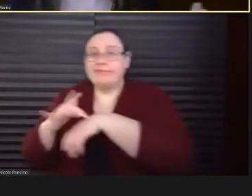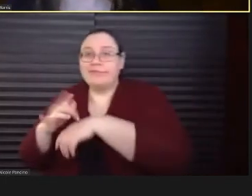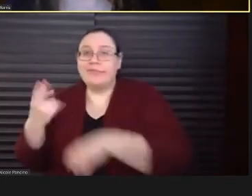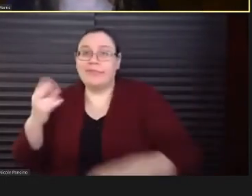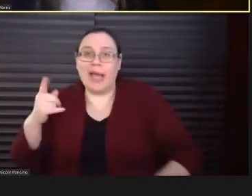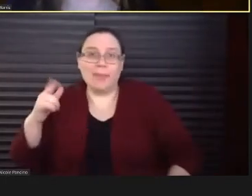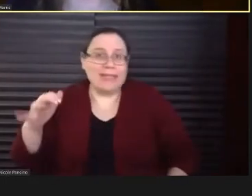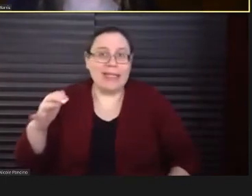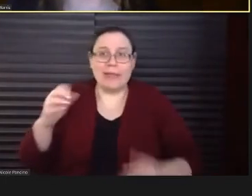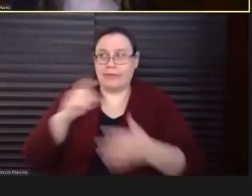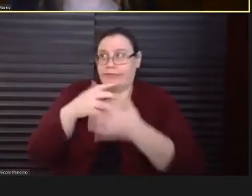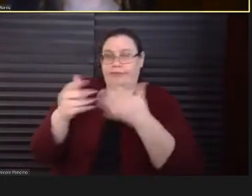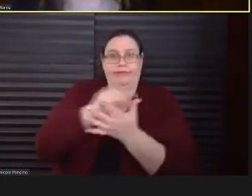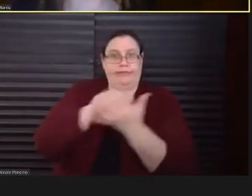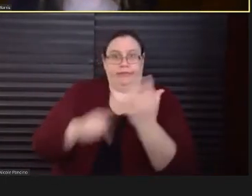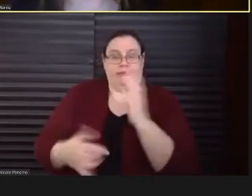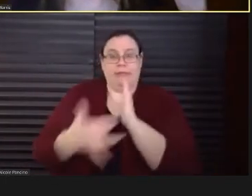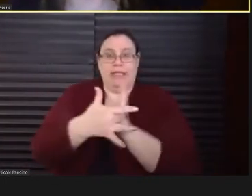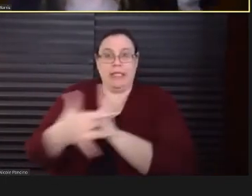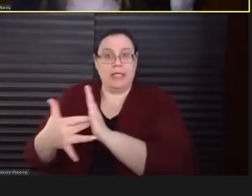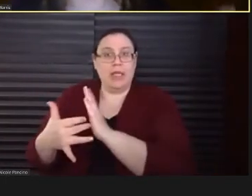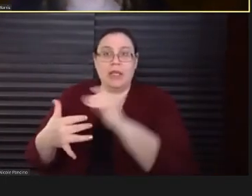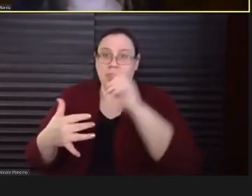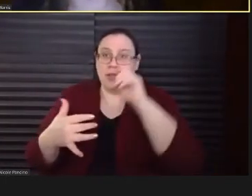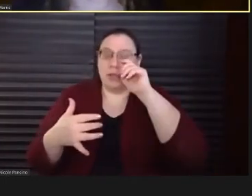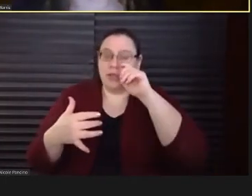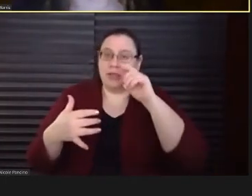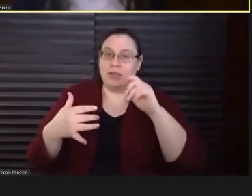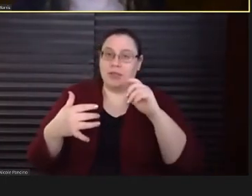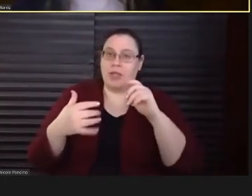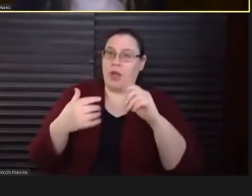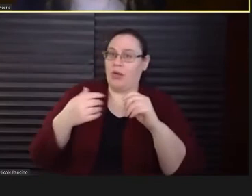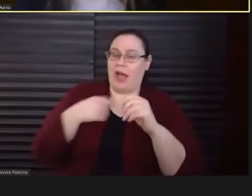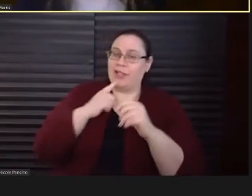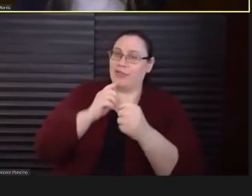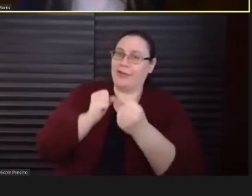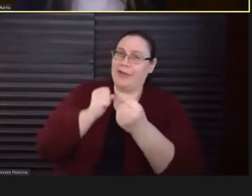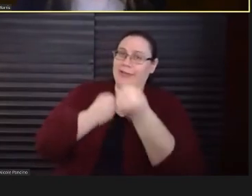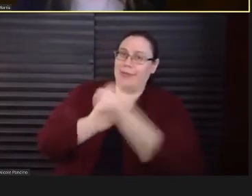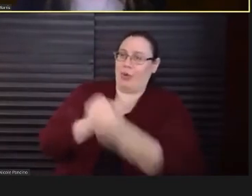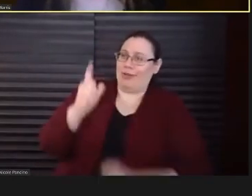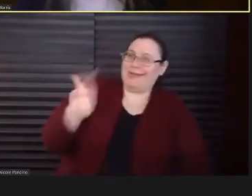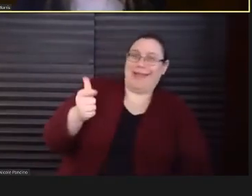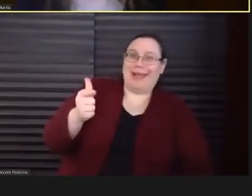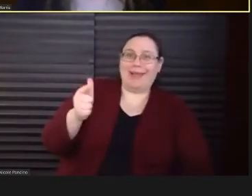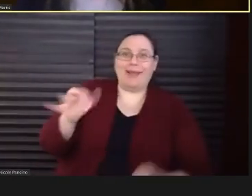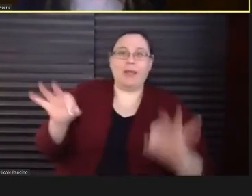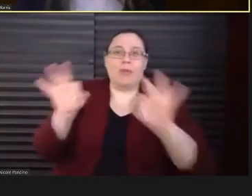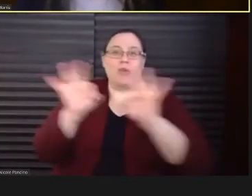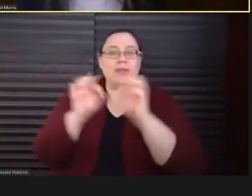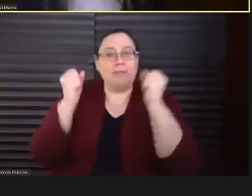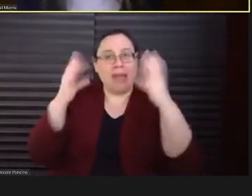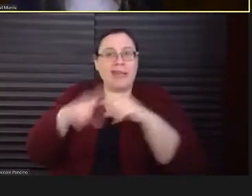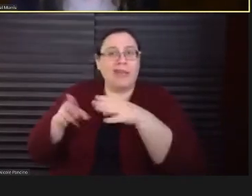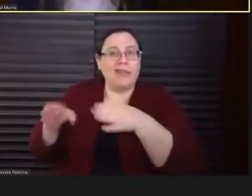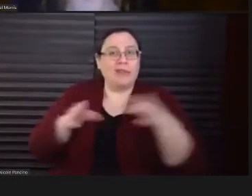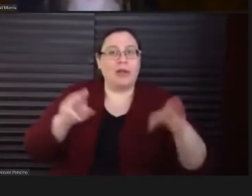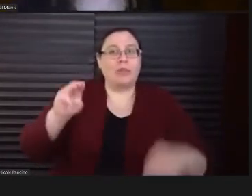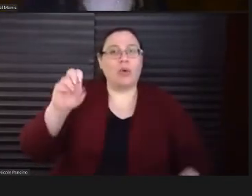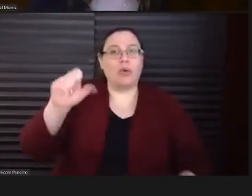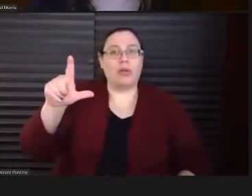techniques. So just wanted to second the importance of the multimodal rendering.